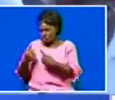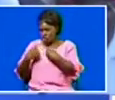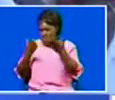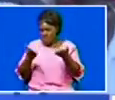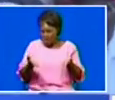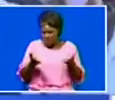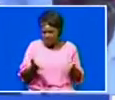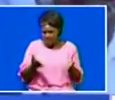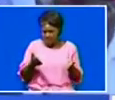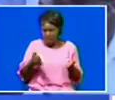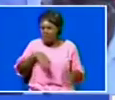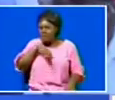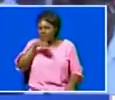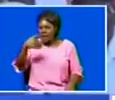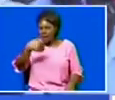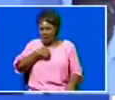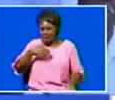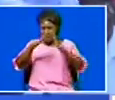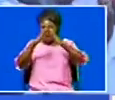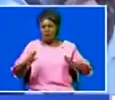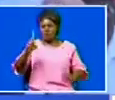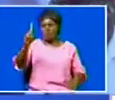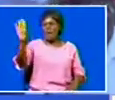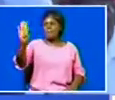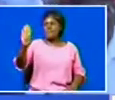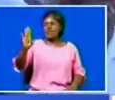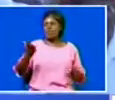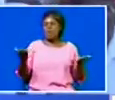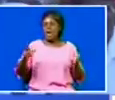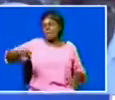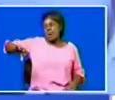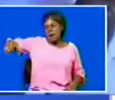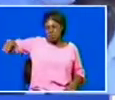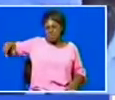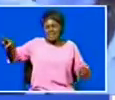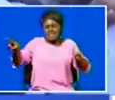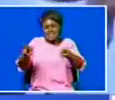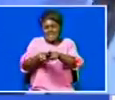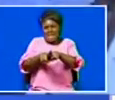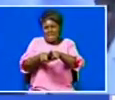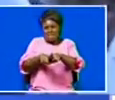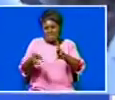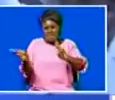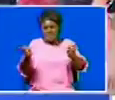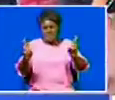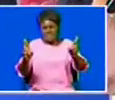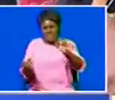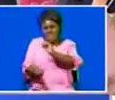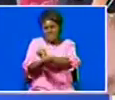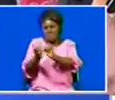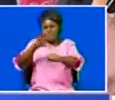hapa, ako na nyumba ya 1 billion Kenya shillings pale kwa mlima, pia yeye akuwe tayari kuambia wa Kenya.